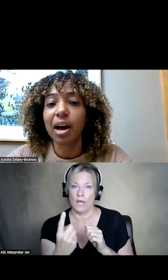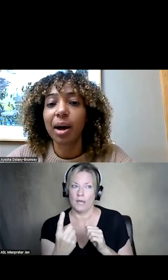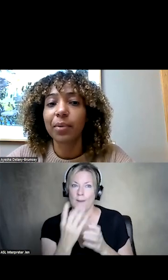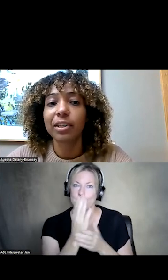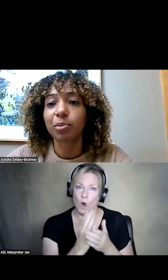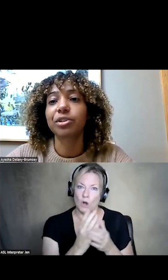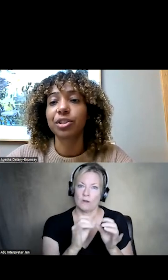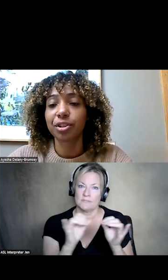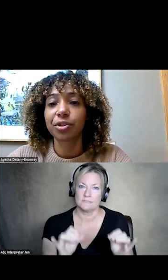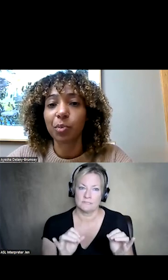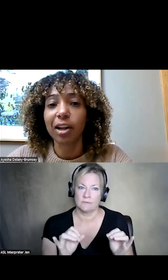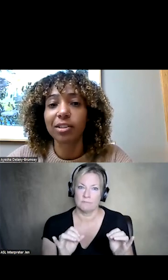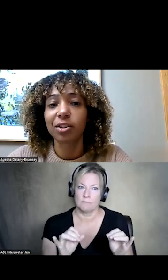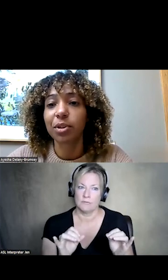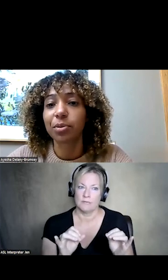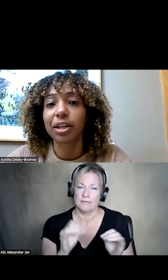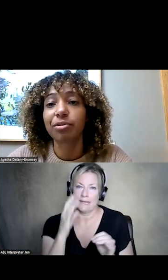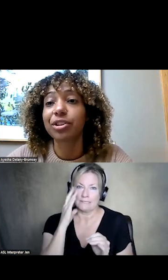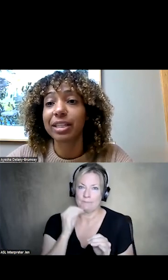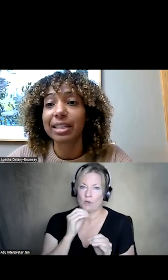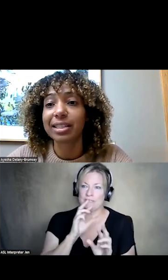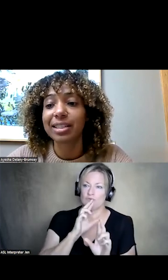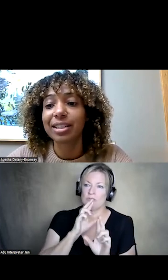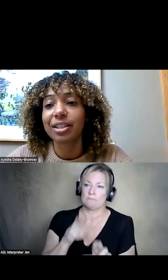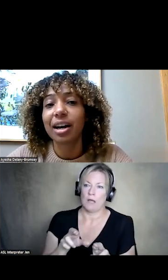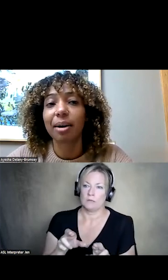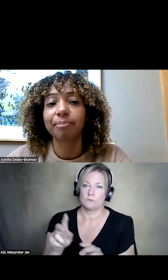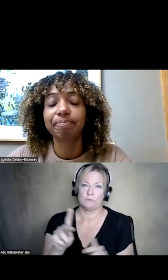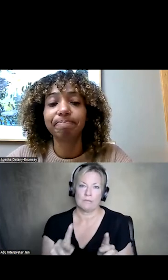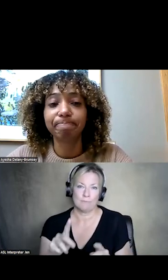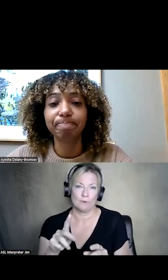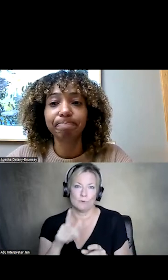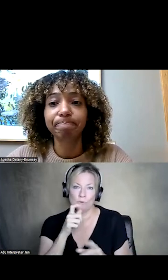system experiences and responds to people in real need.